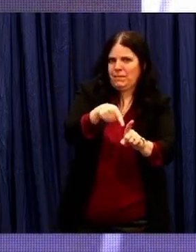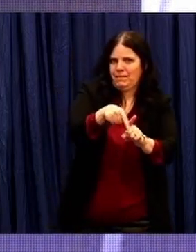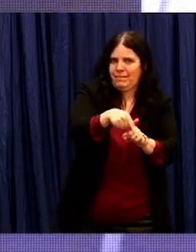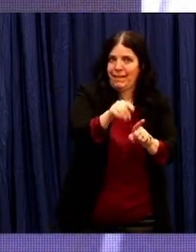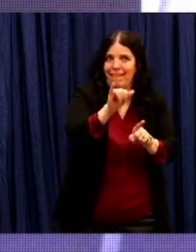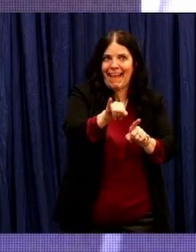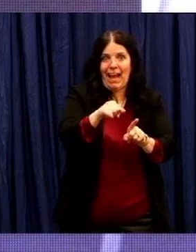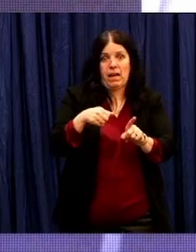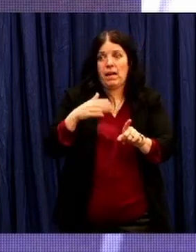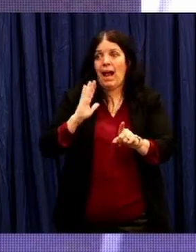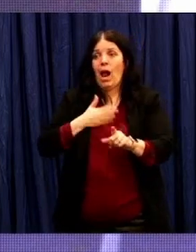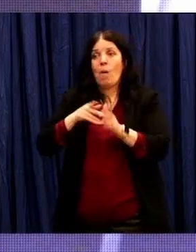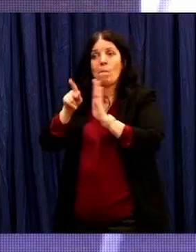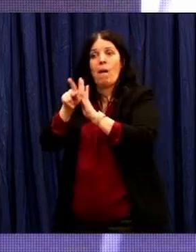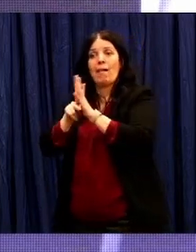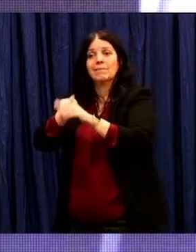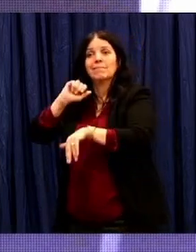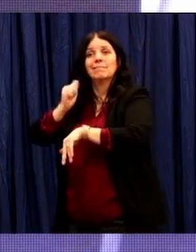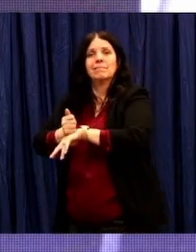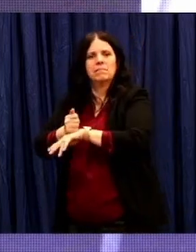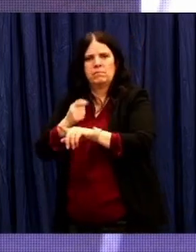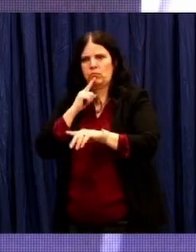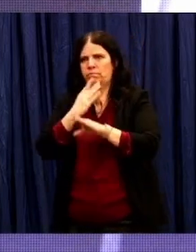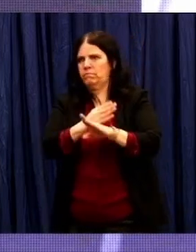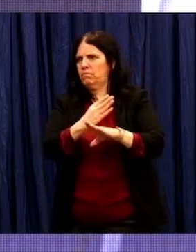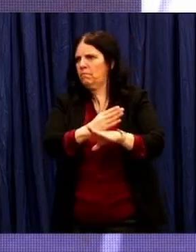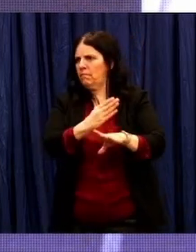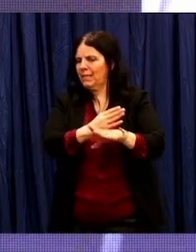a permanent fix,